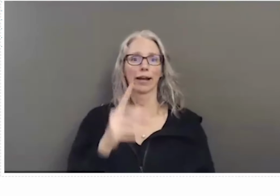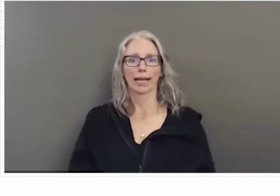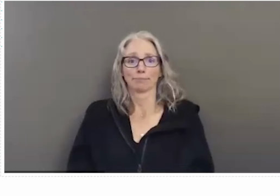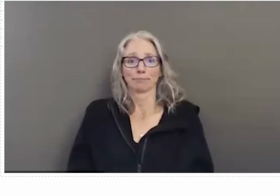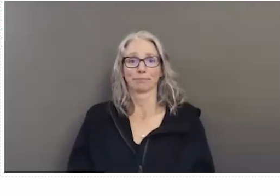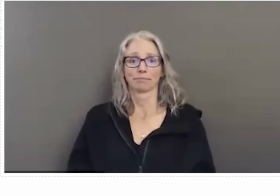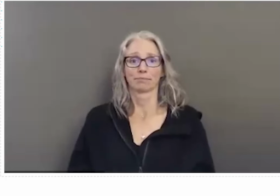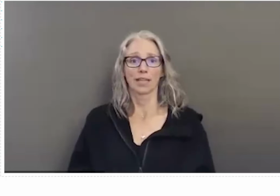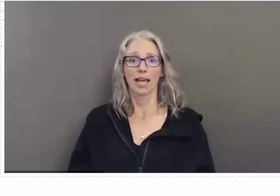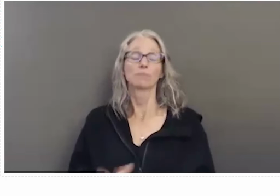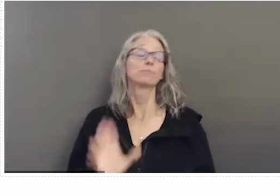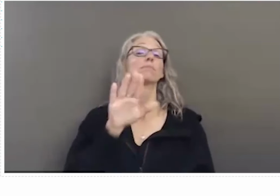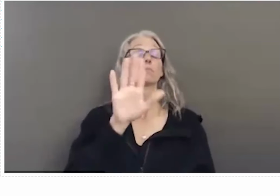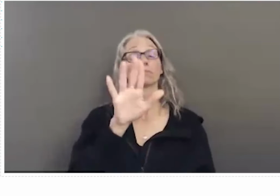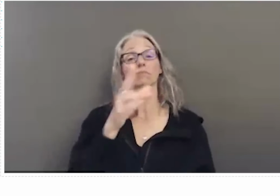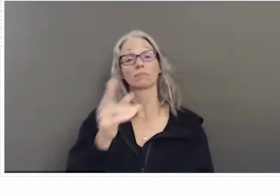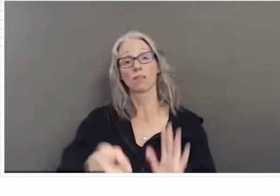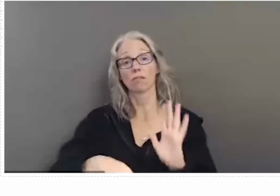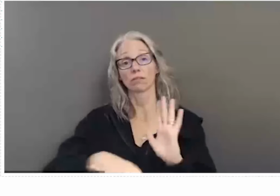Honestly,